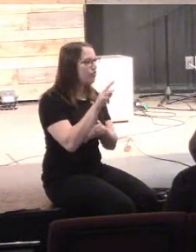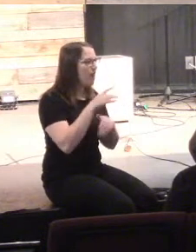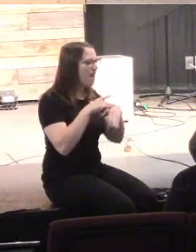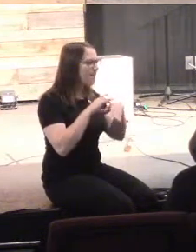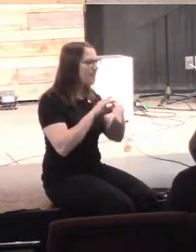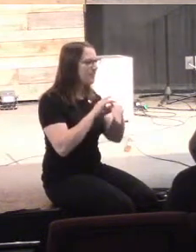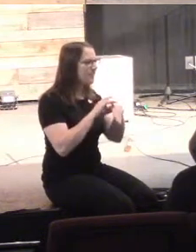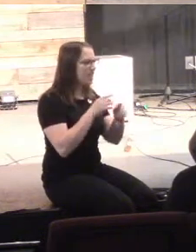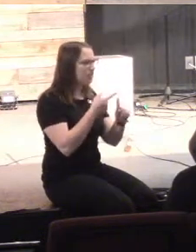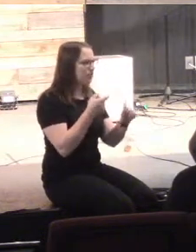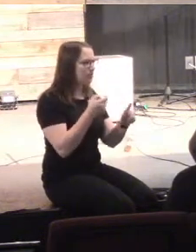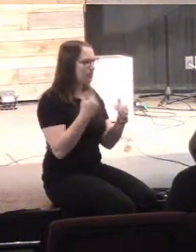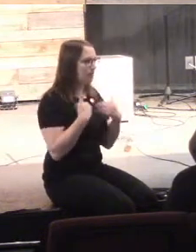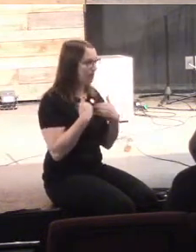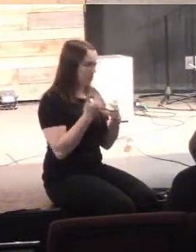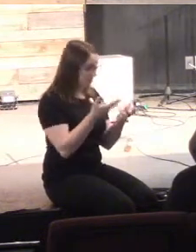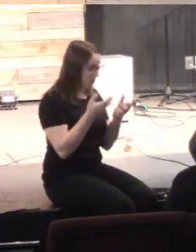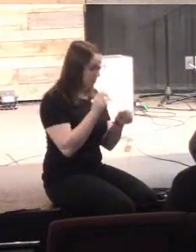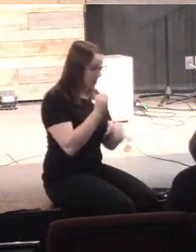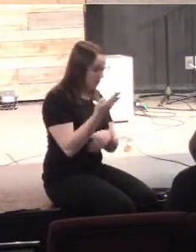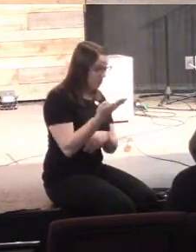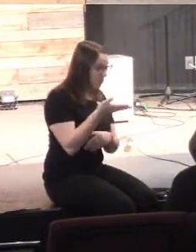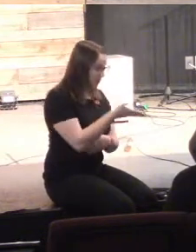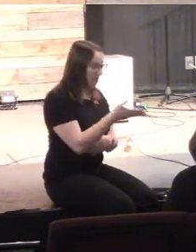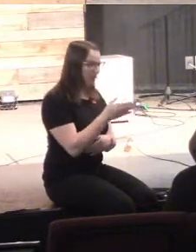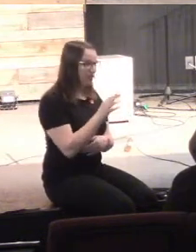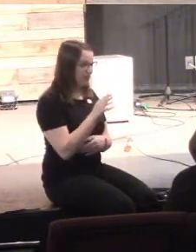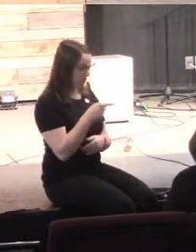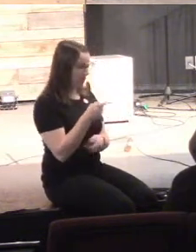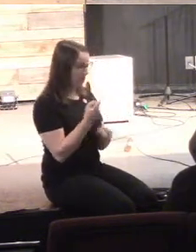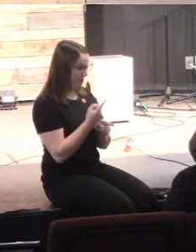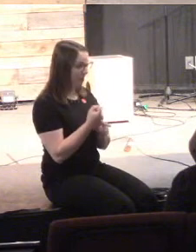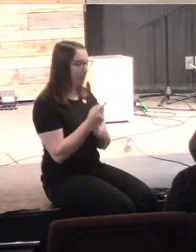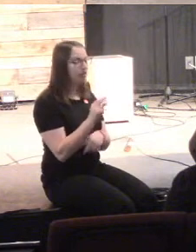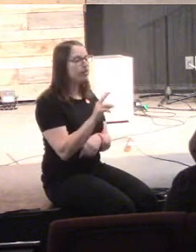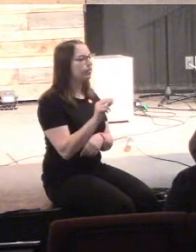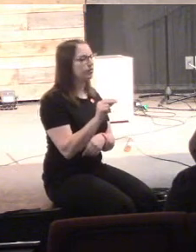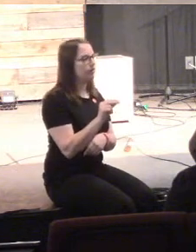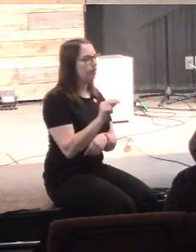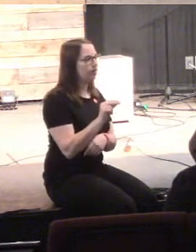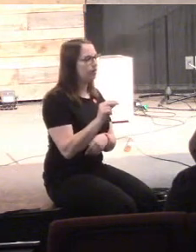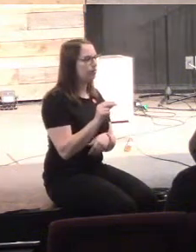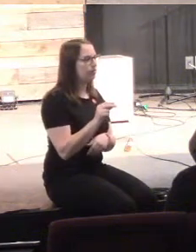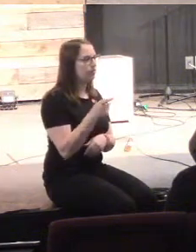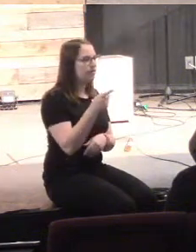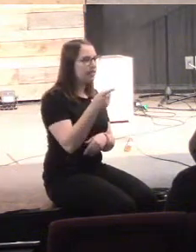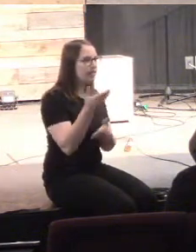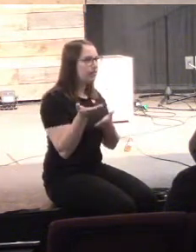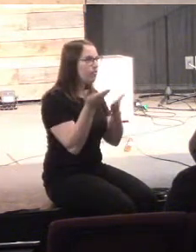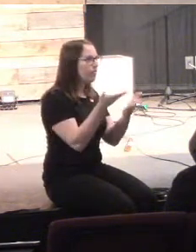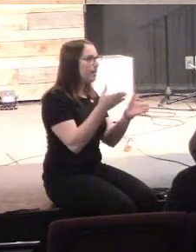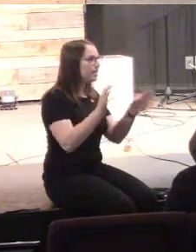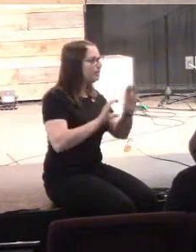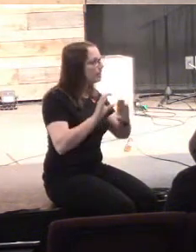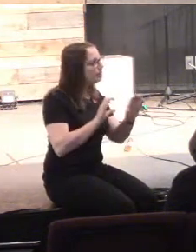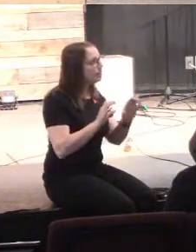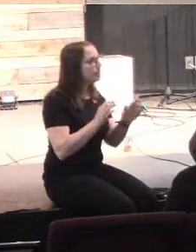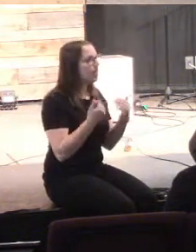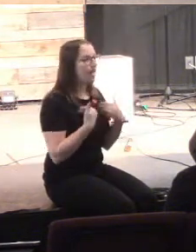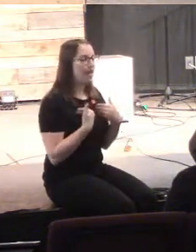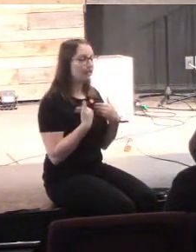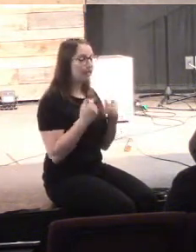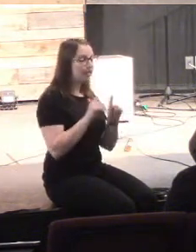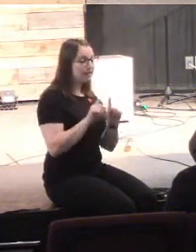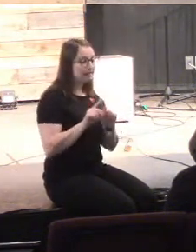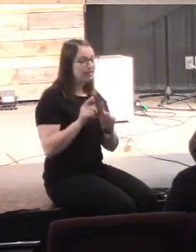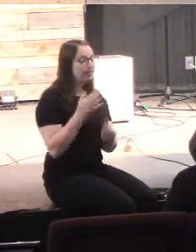that sound exciting? You want a job at a tannery, don't you? And Ed so provides the chemicals so you can end up with different color leather and all of that